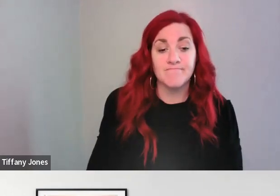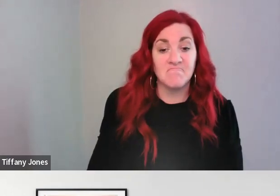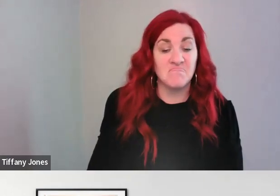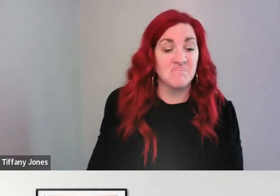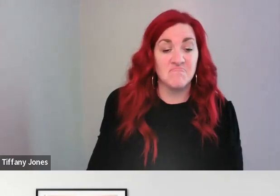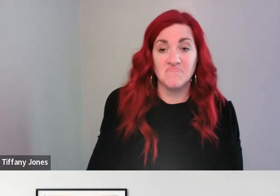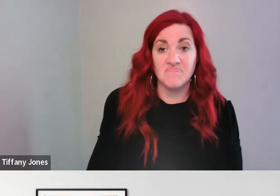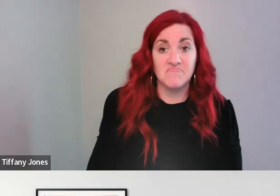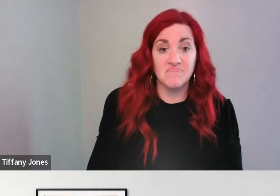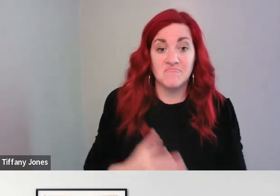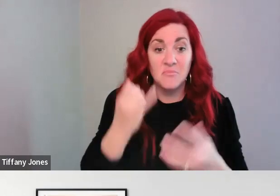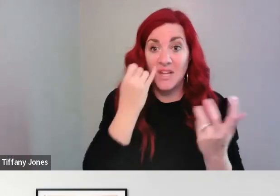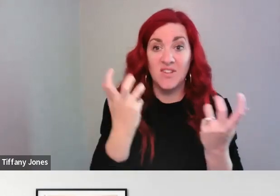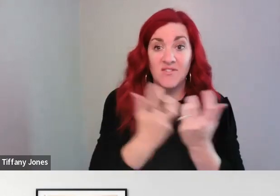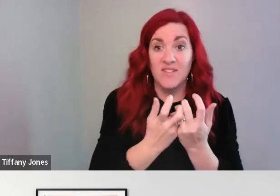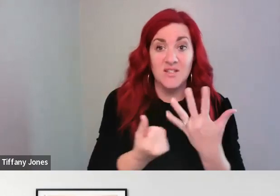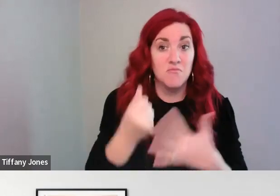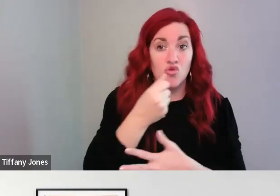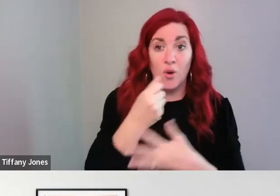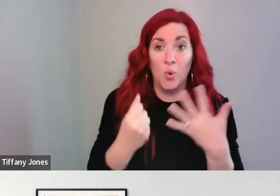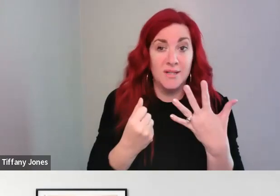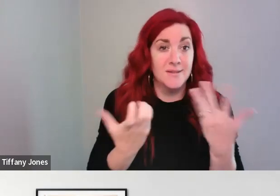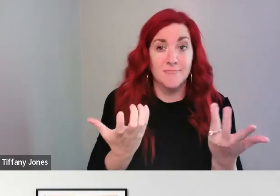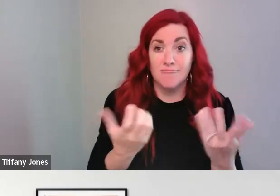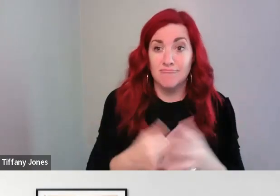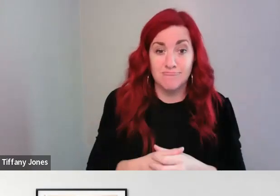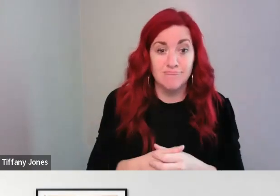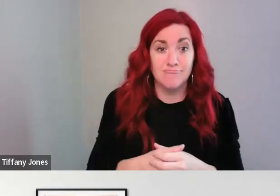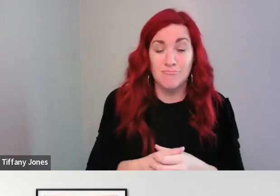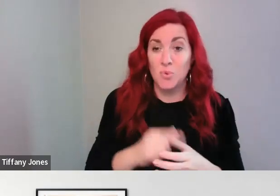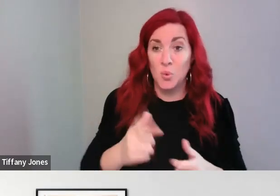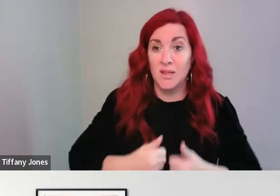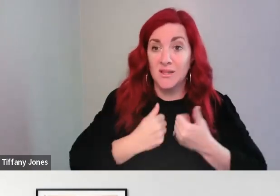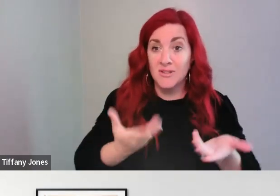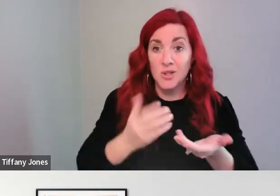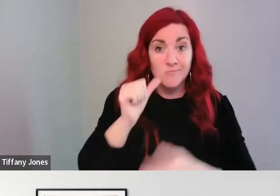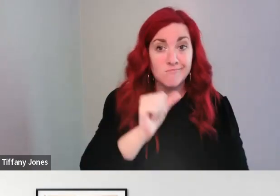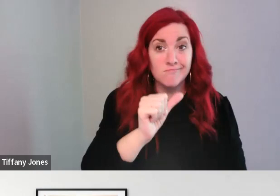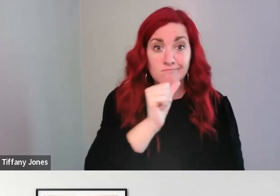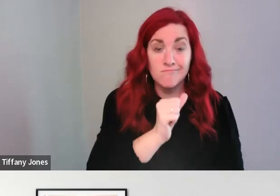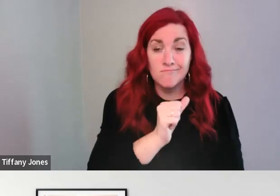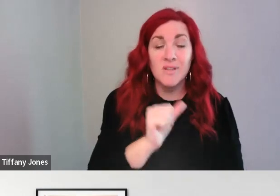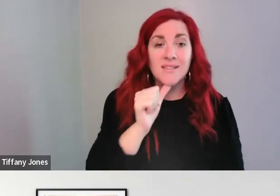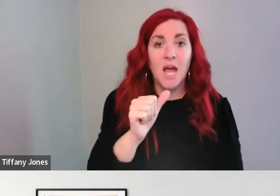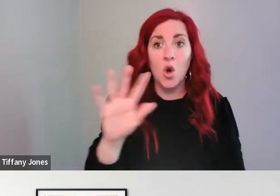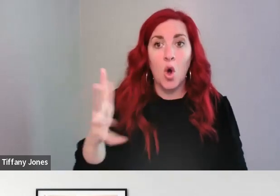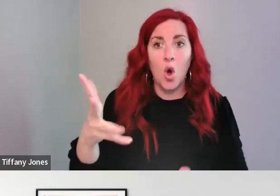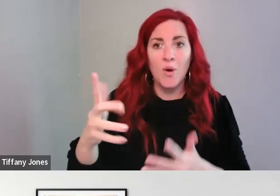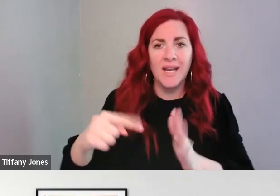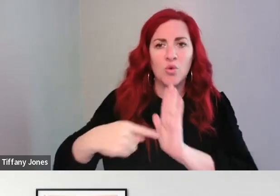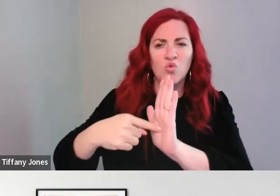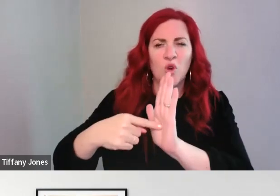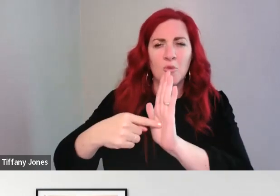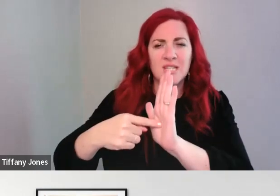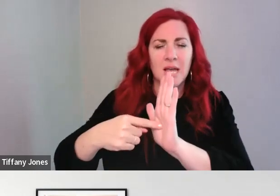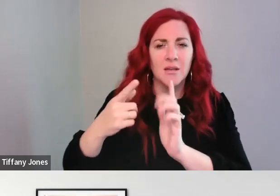have, as long as it fits within our priorities and you live in Arizona and you're not otherwise represented, we don't typically take